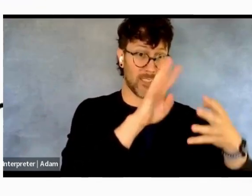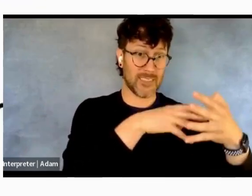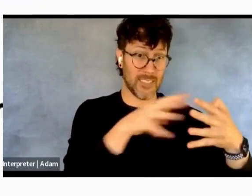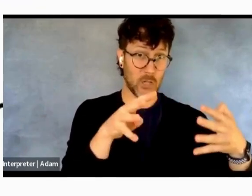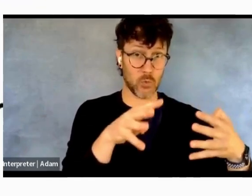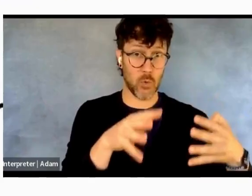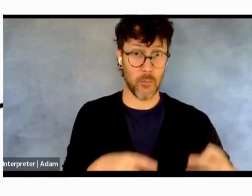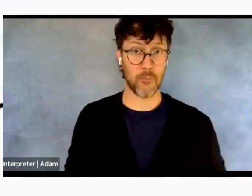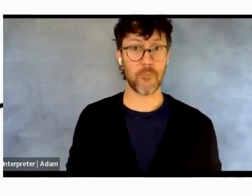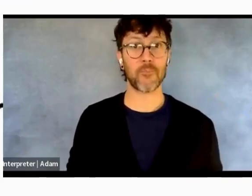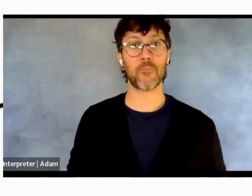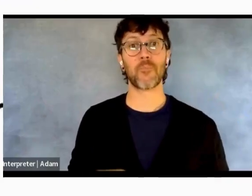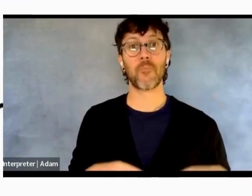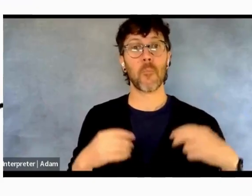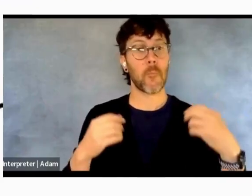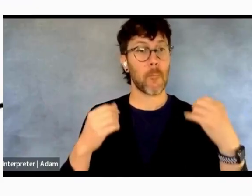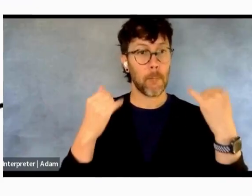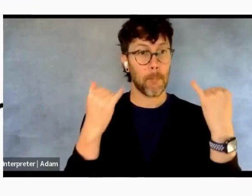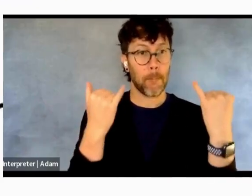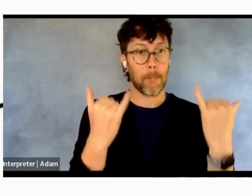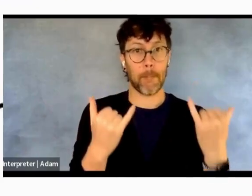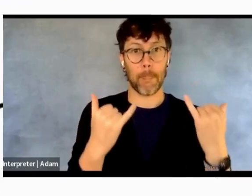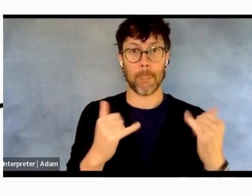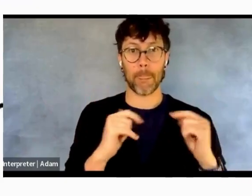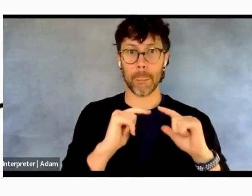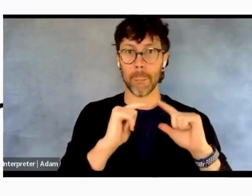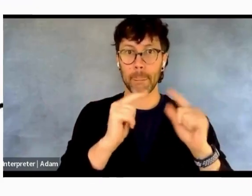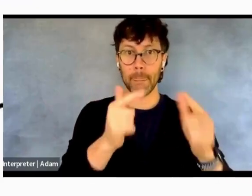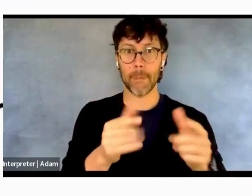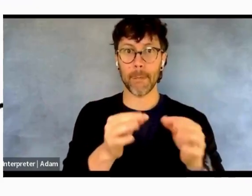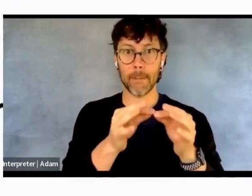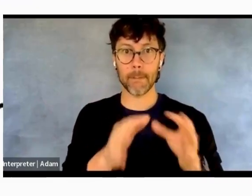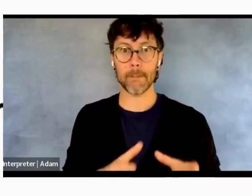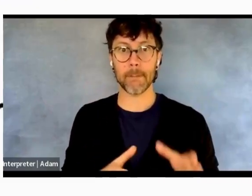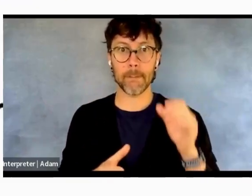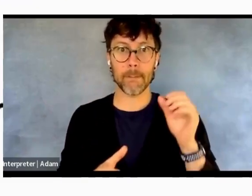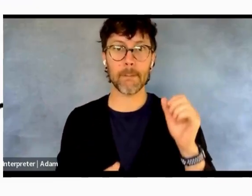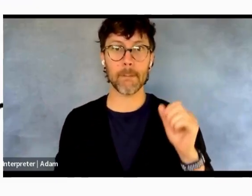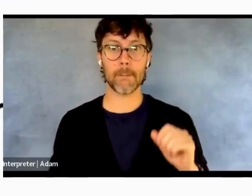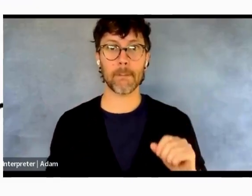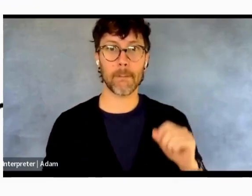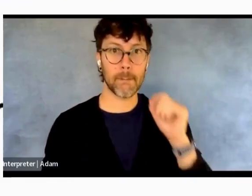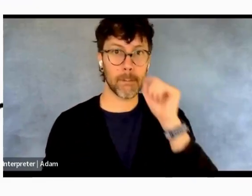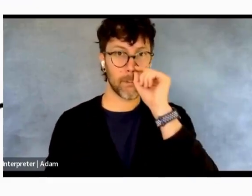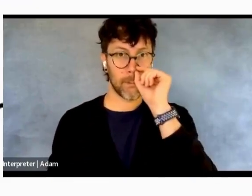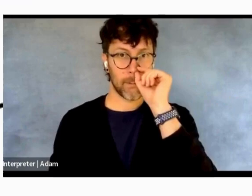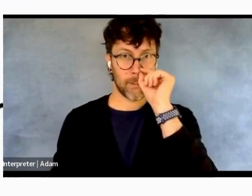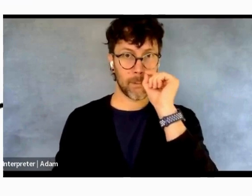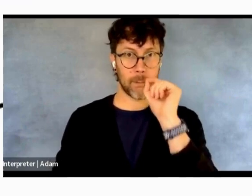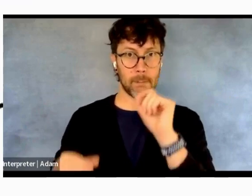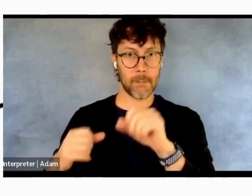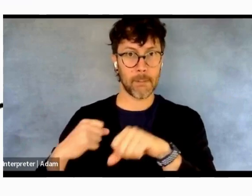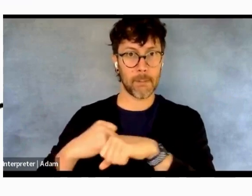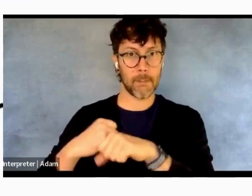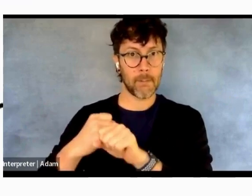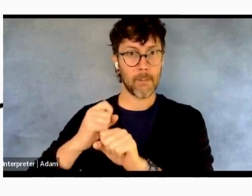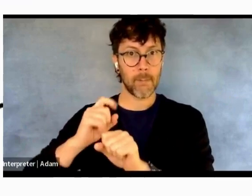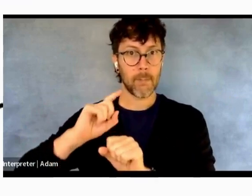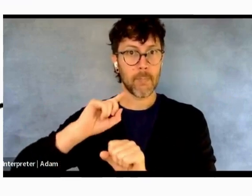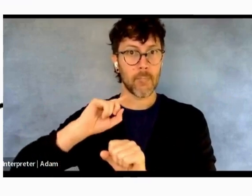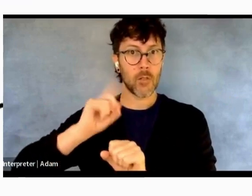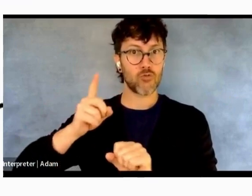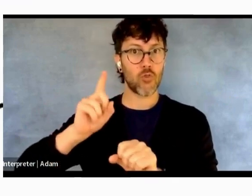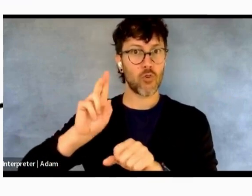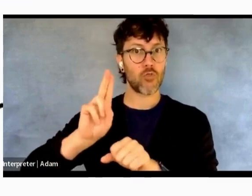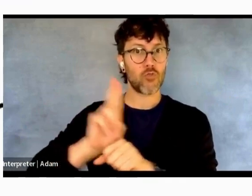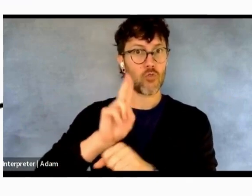So when we're thinking about these calendar systems, you want to make sure that you're using the resources that you have at school to get what you